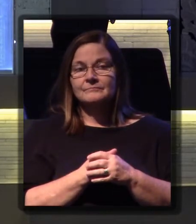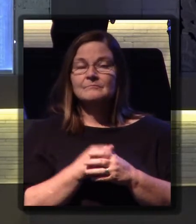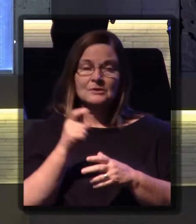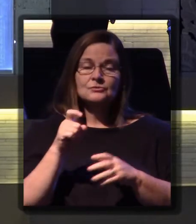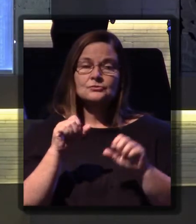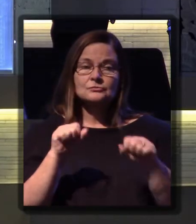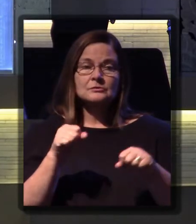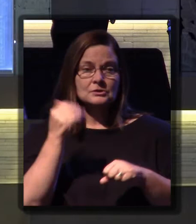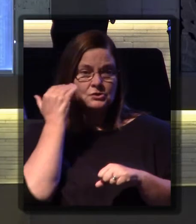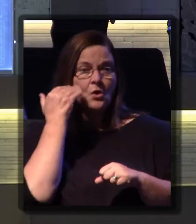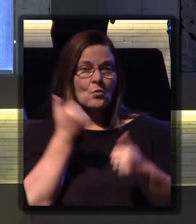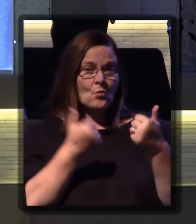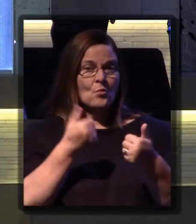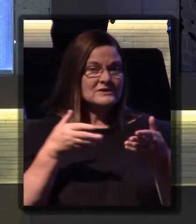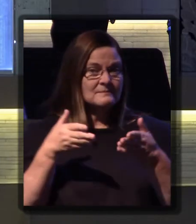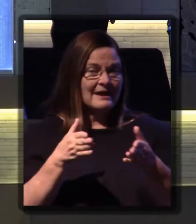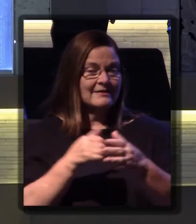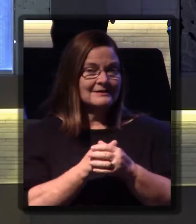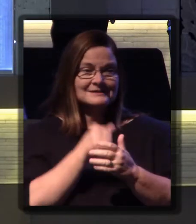can be illustrated so many ways, but